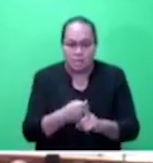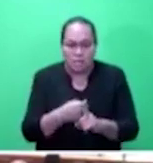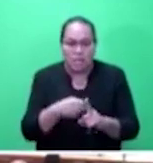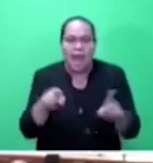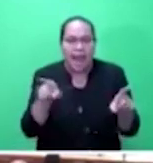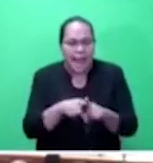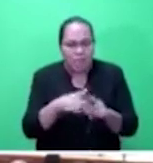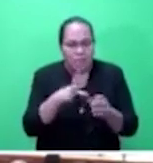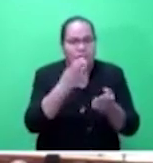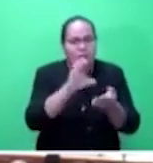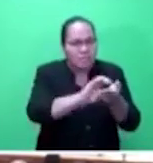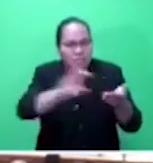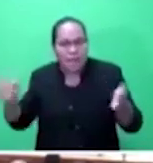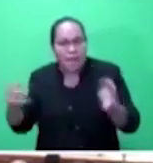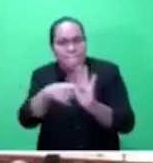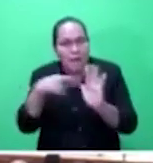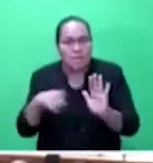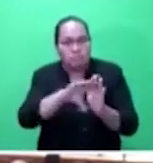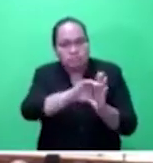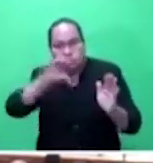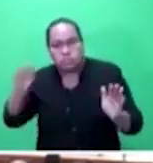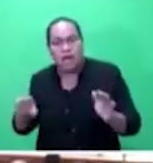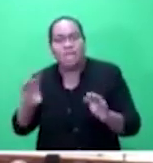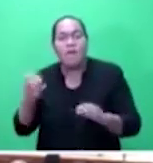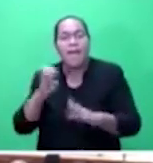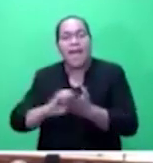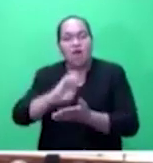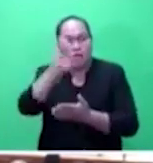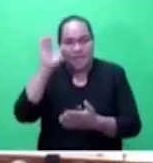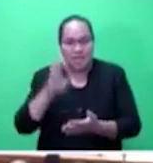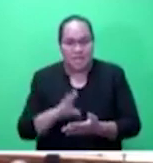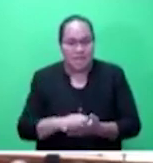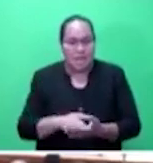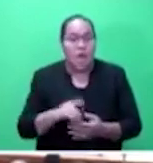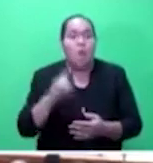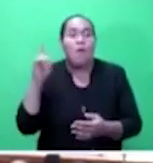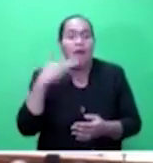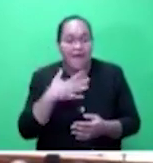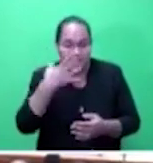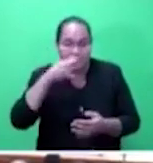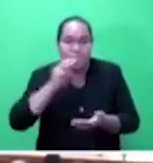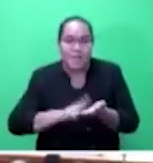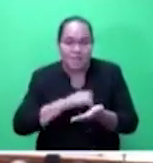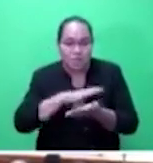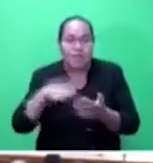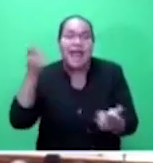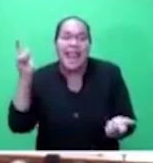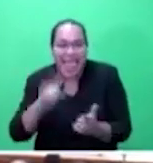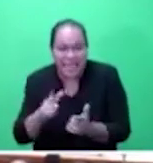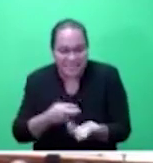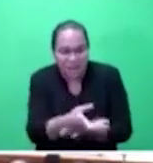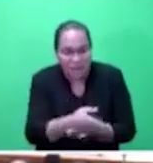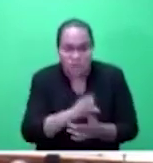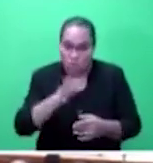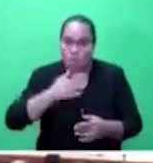out $150 million from the economy. $150 million will be less spent in the economy. Do we want that at this point